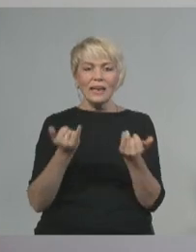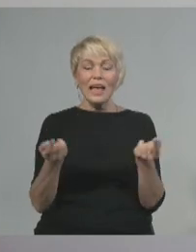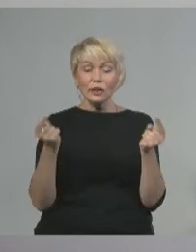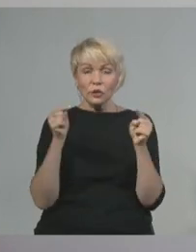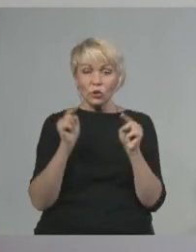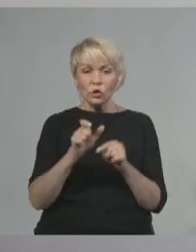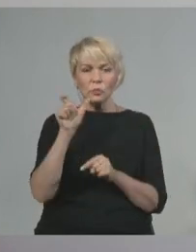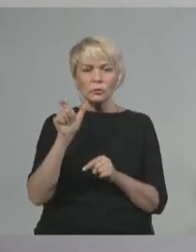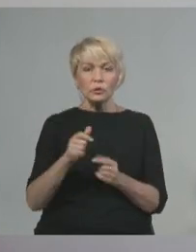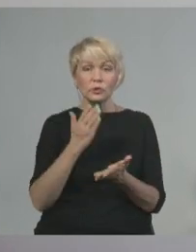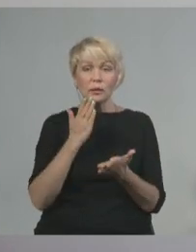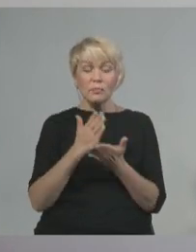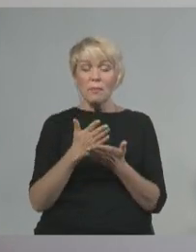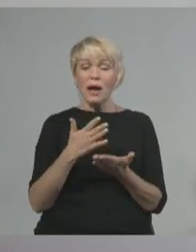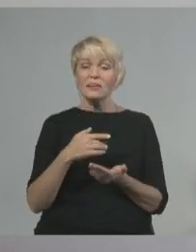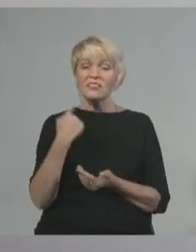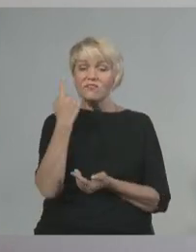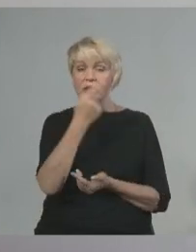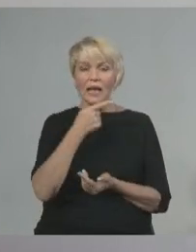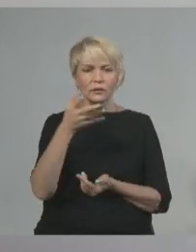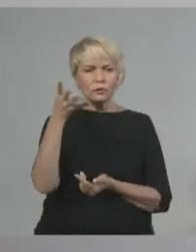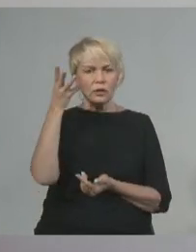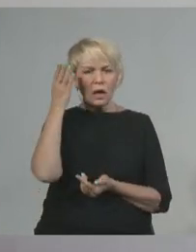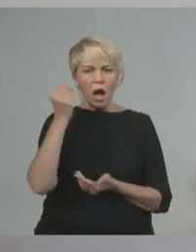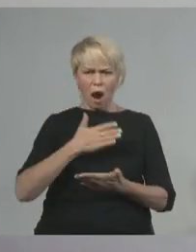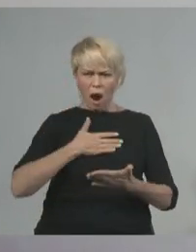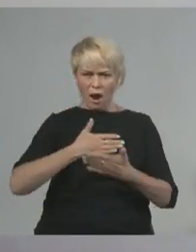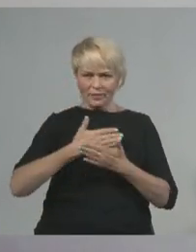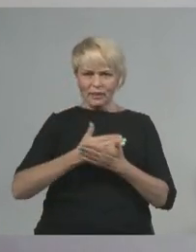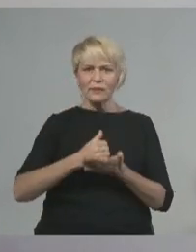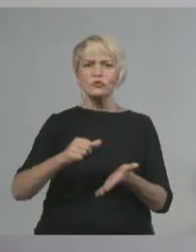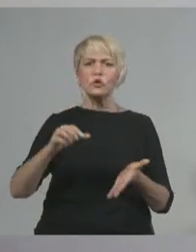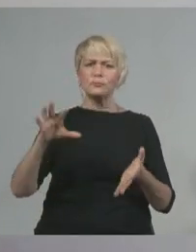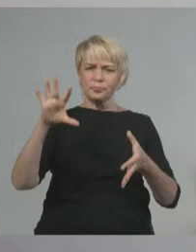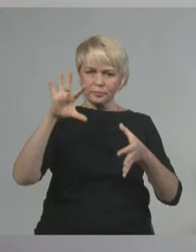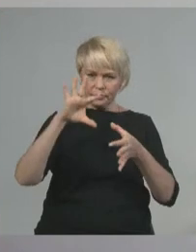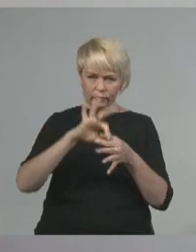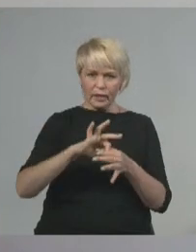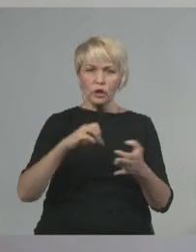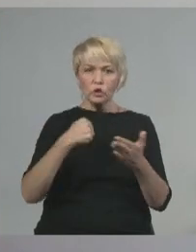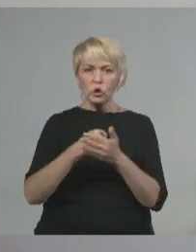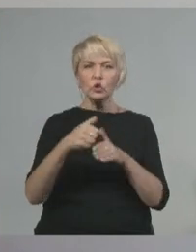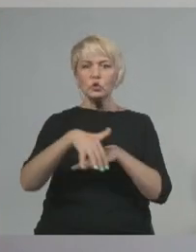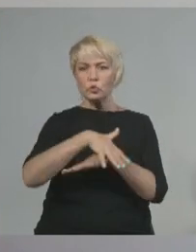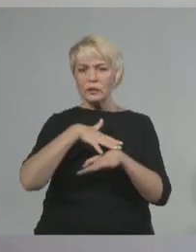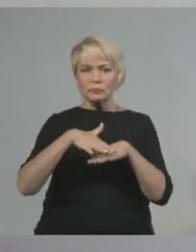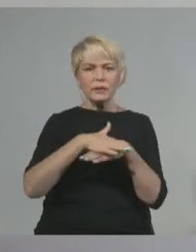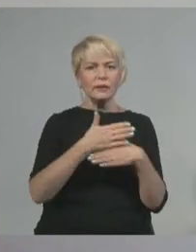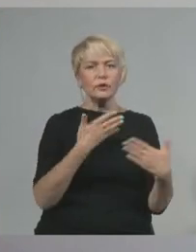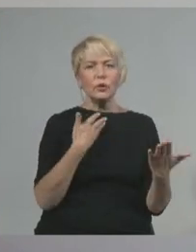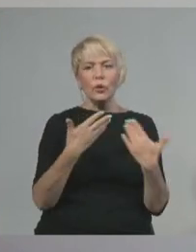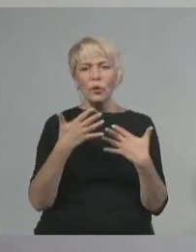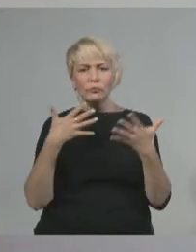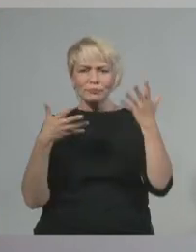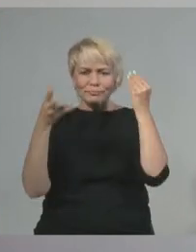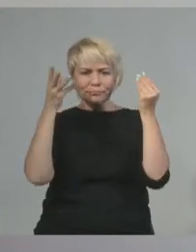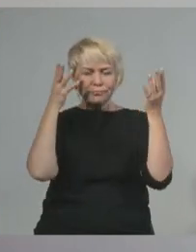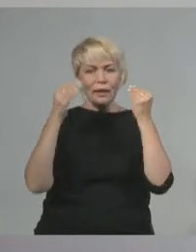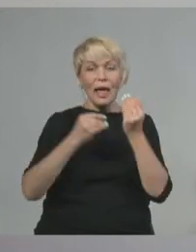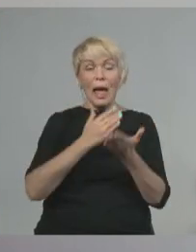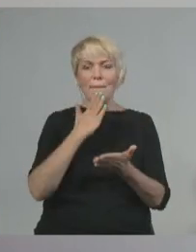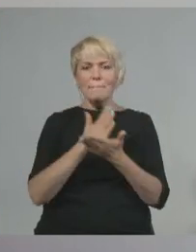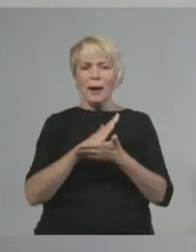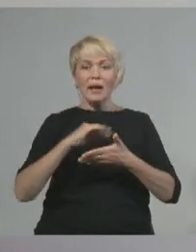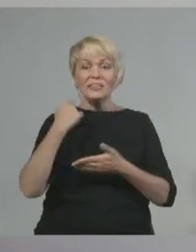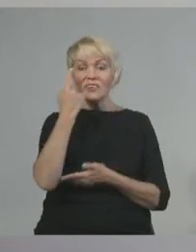dialogue in good faith and that doesn't mean uh you know to not have strong positions or to shy away from debate but to